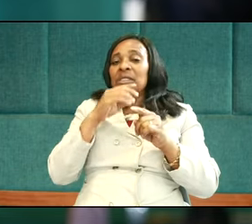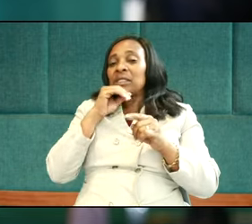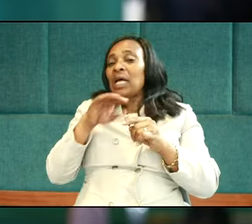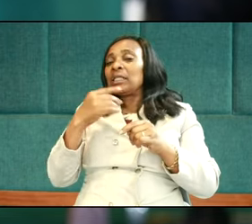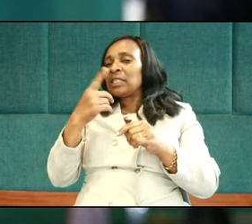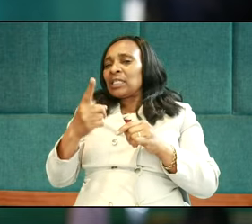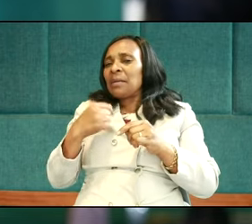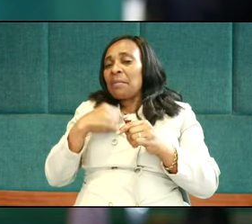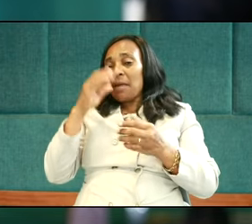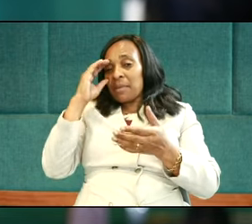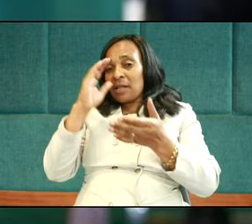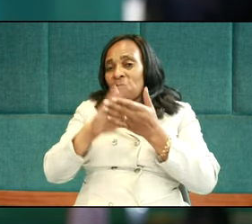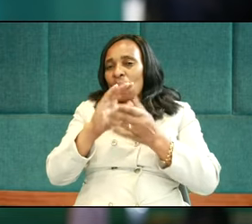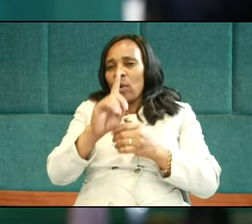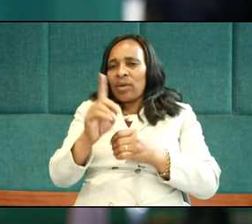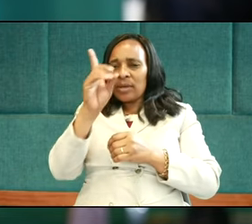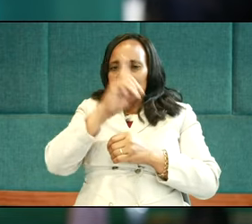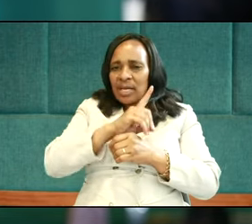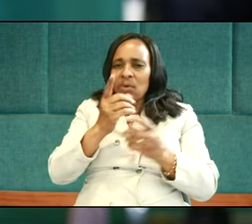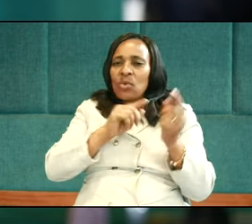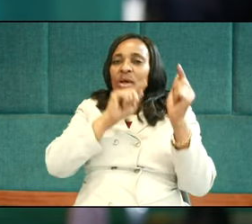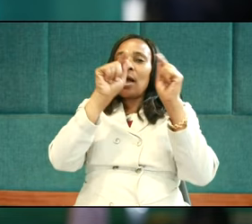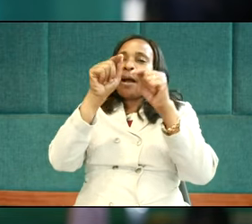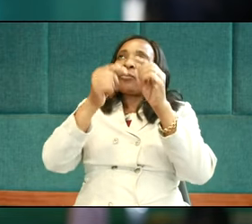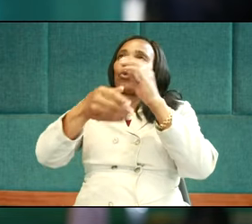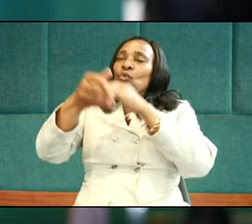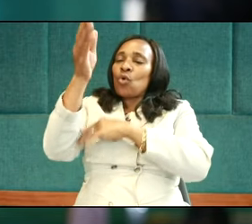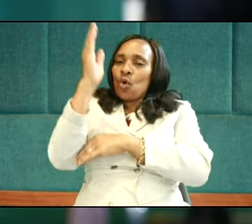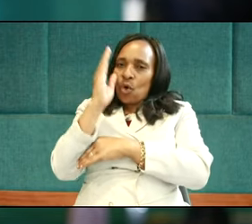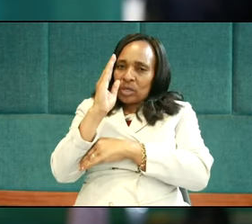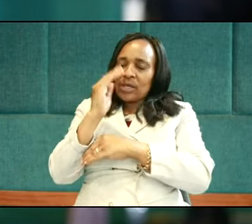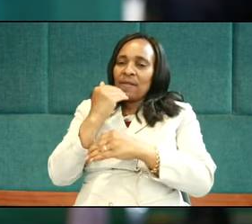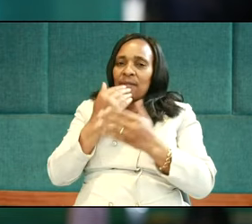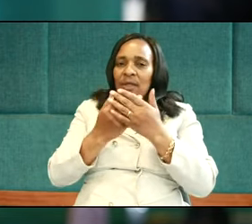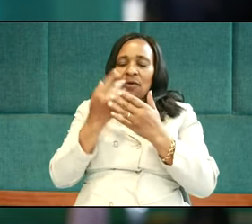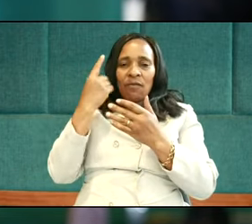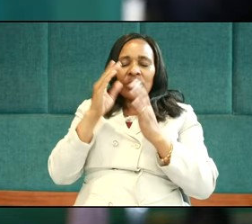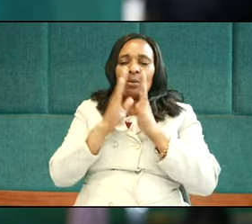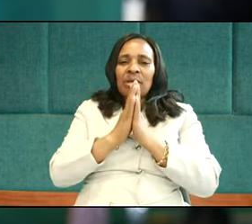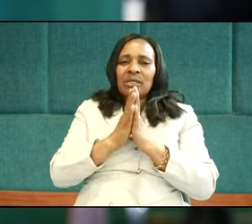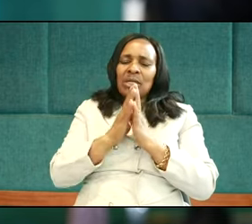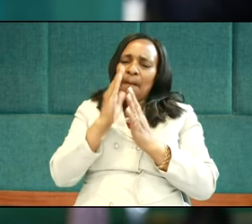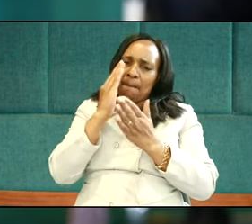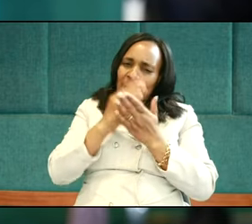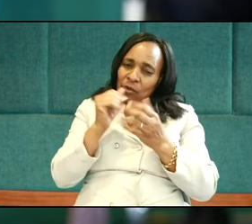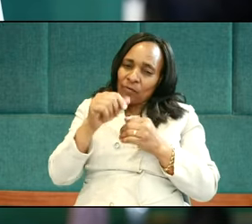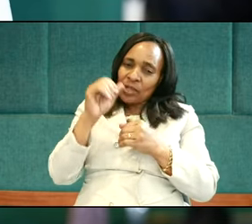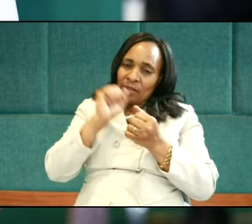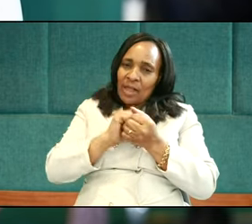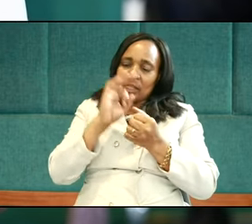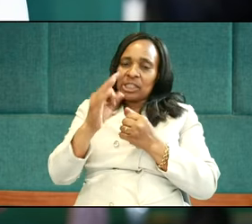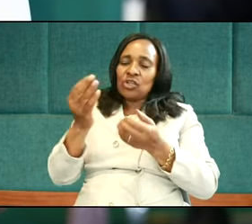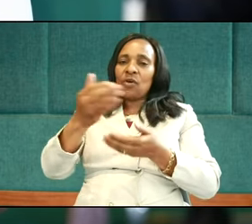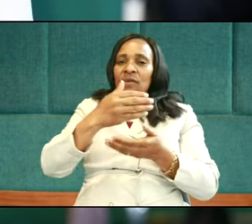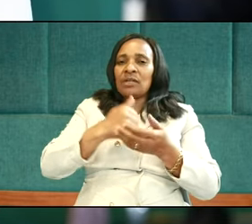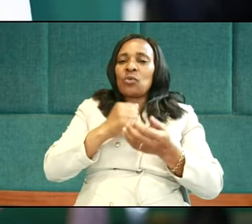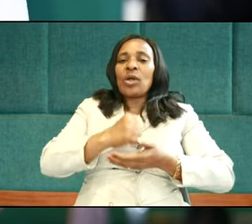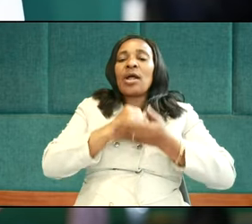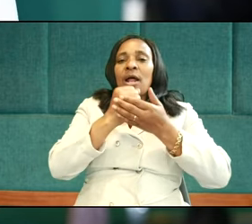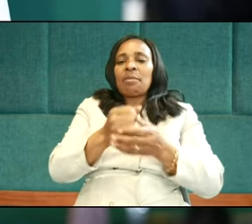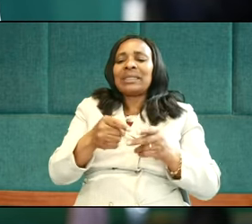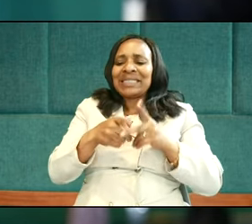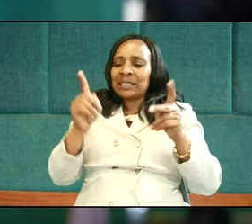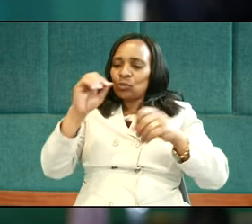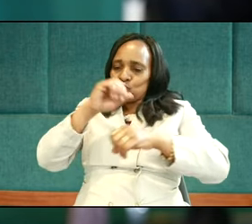that one day they will come to God. Thank you for your prayers." Part of this quarter's 13th Sabbath offering will help establish